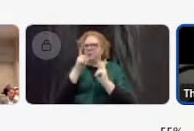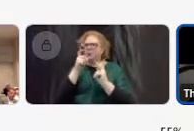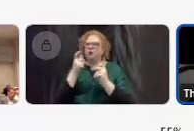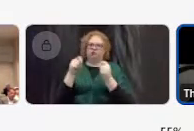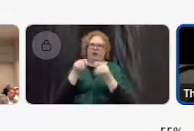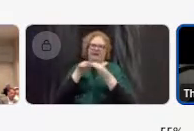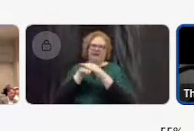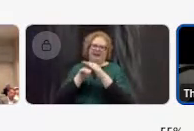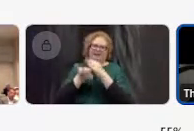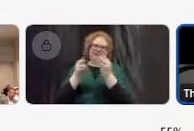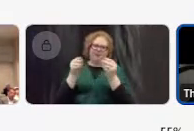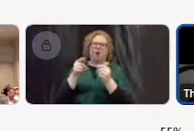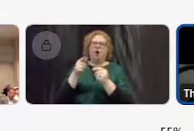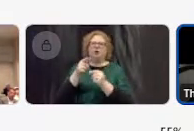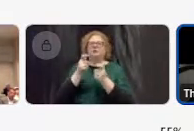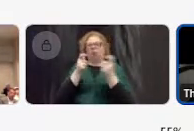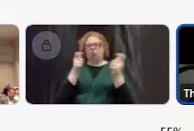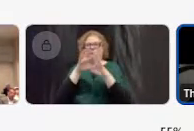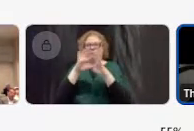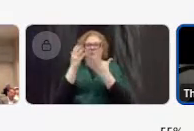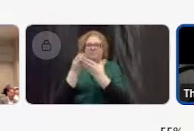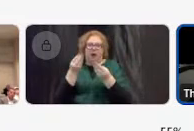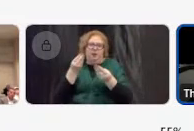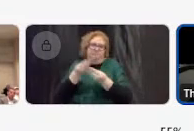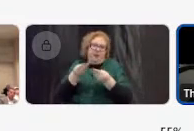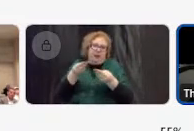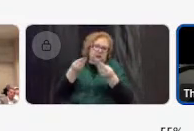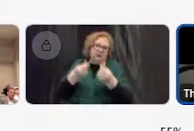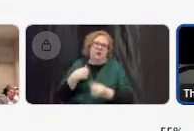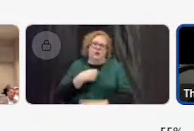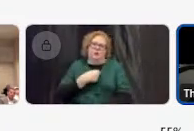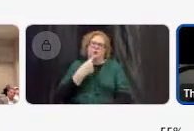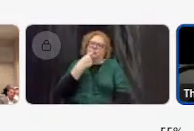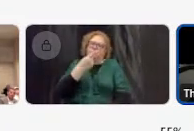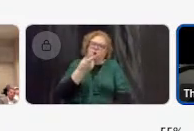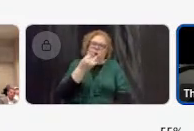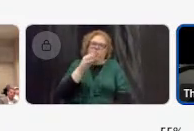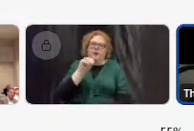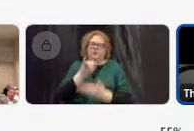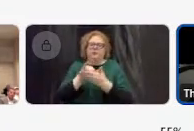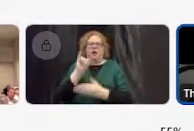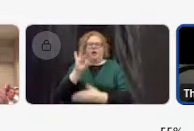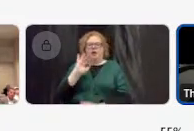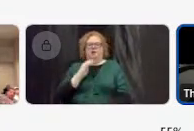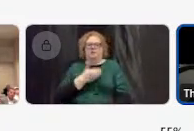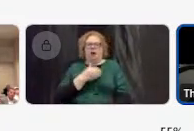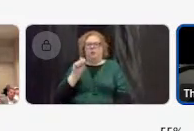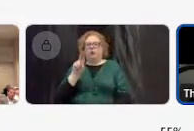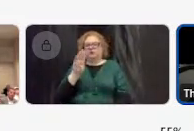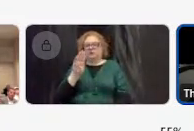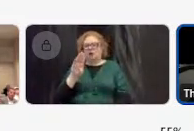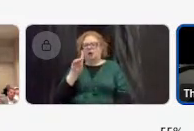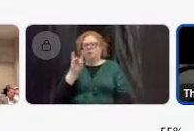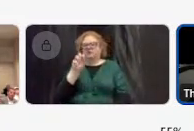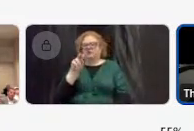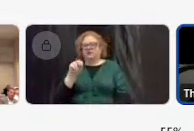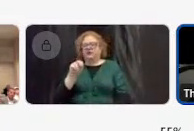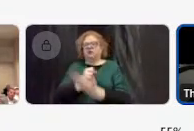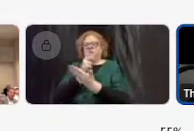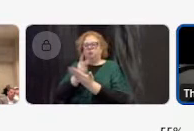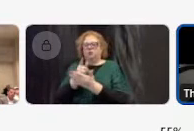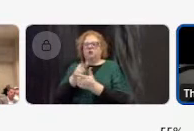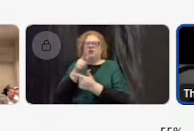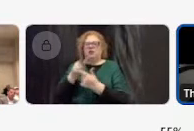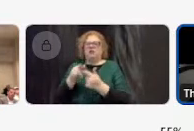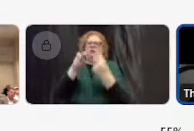really hard to bring out to, we simply told him, Mr. Hernsberger, if we can just get our subdivision approved, then I'm happy to sit down and talk to you about